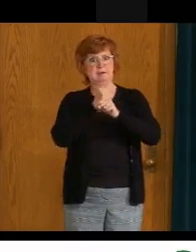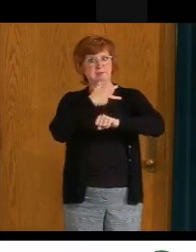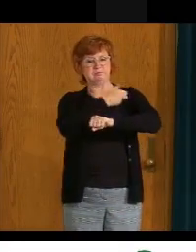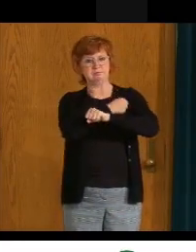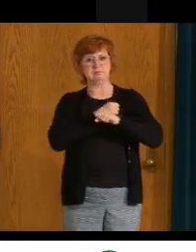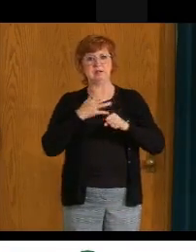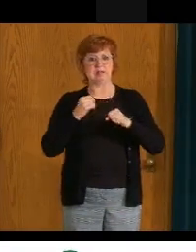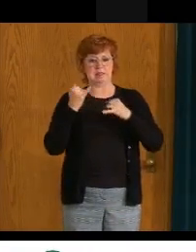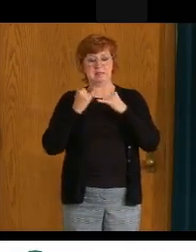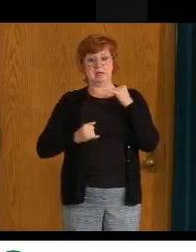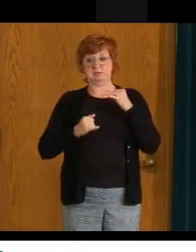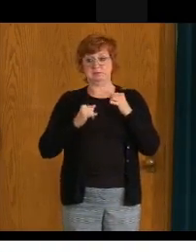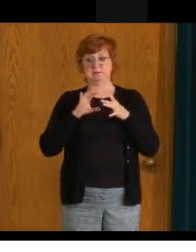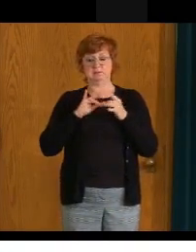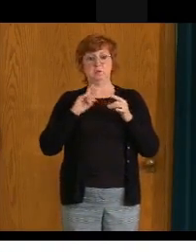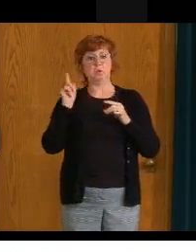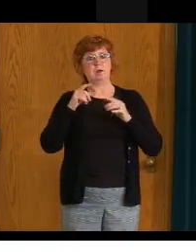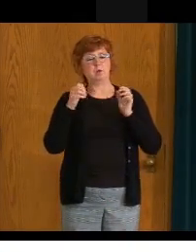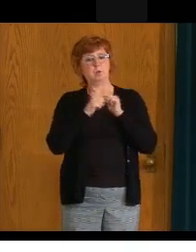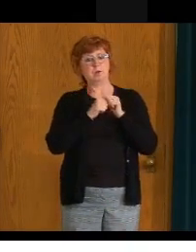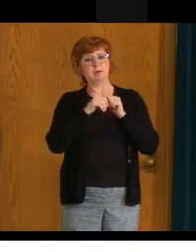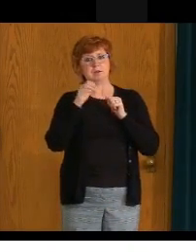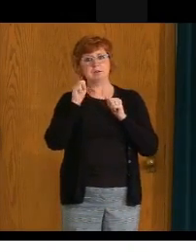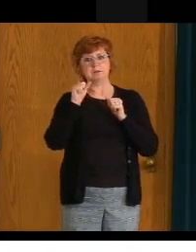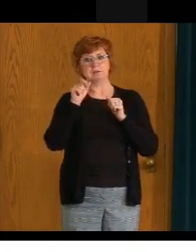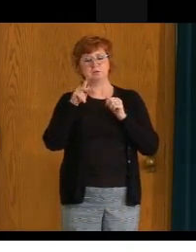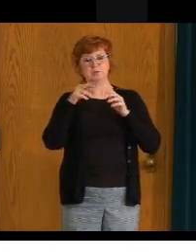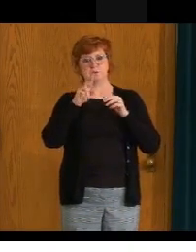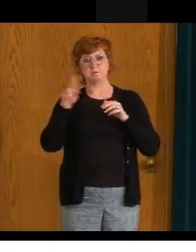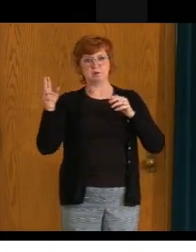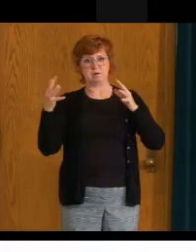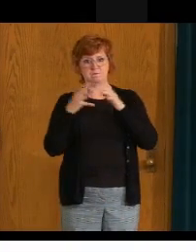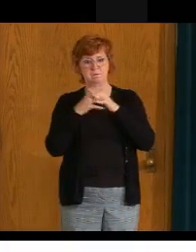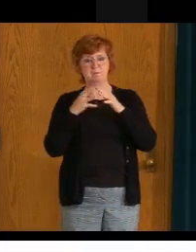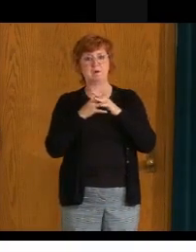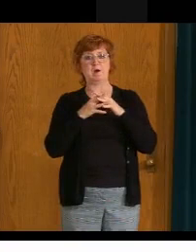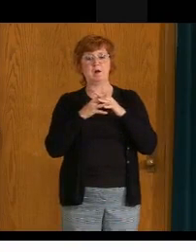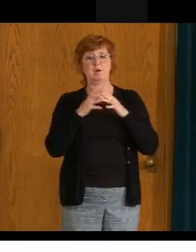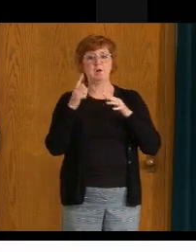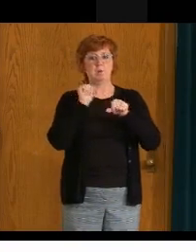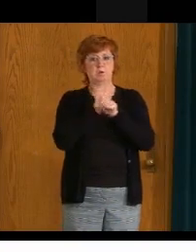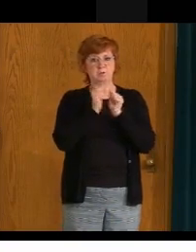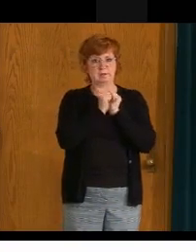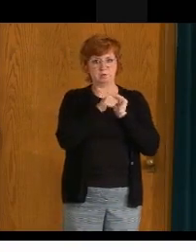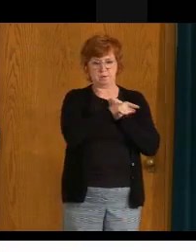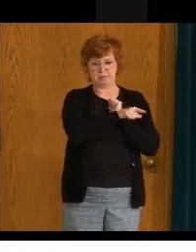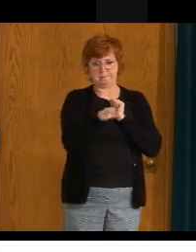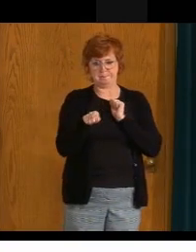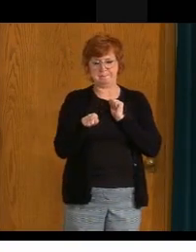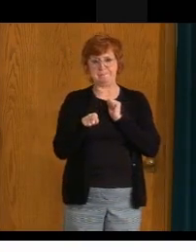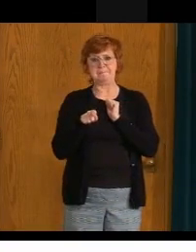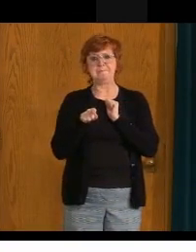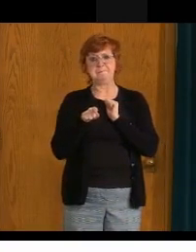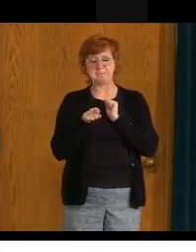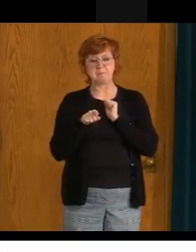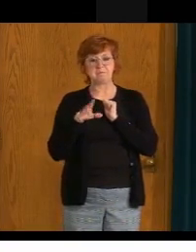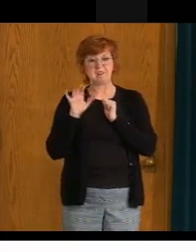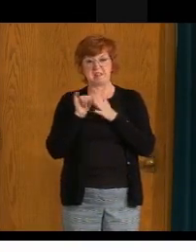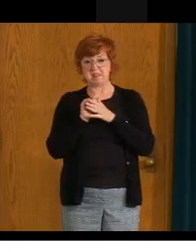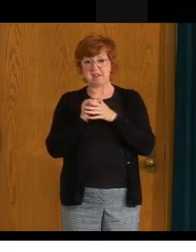Rough Riders in order to promote the vaccine. This isn't an exhaustive list, but does provide